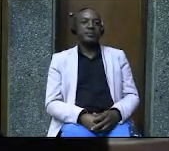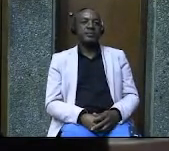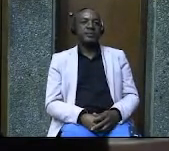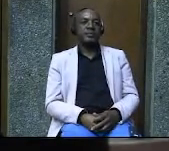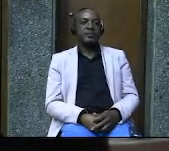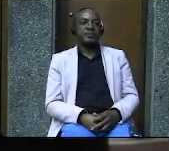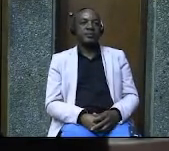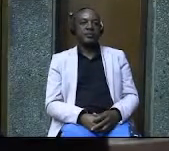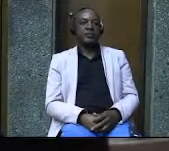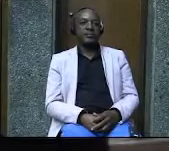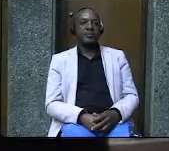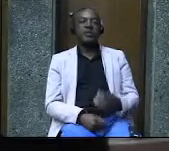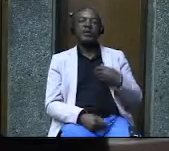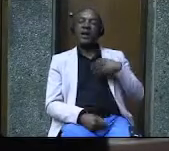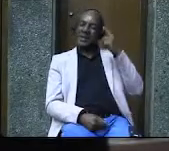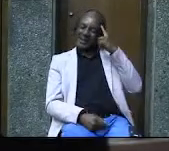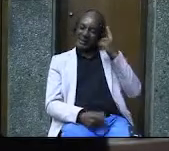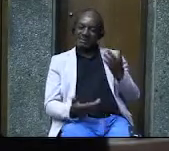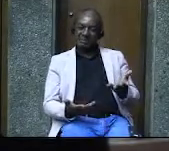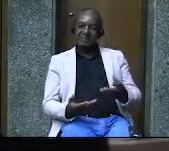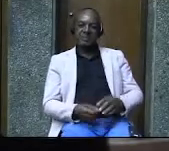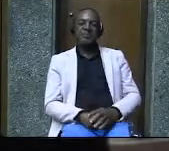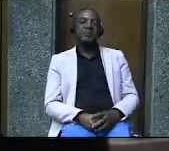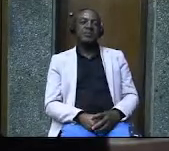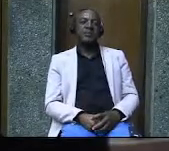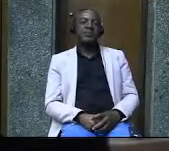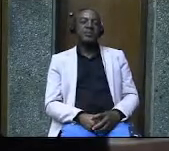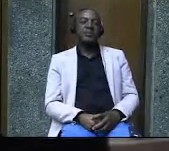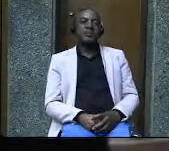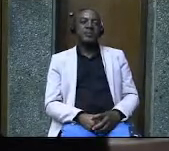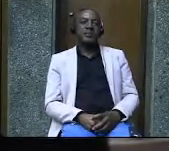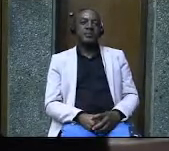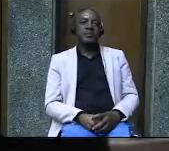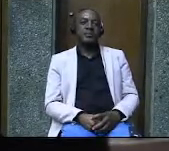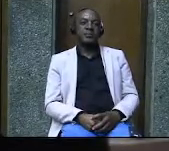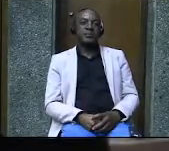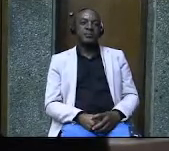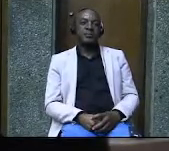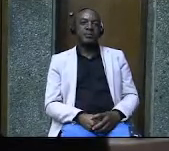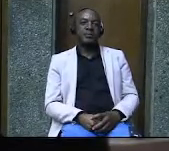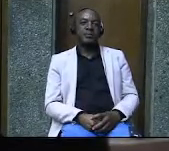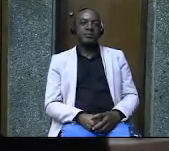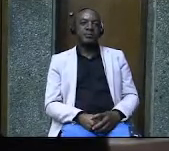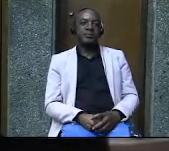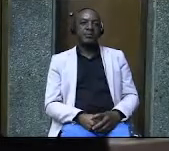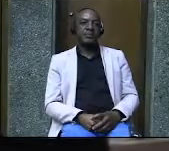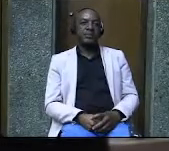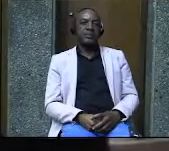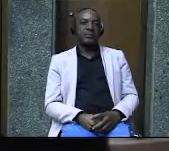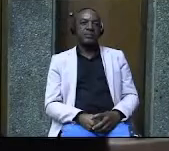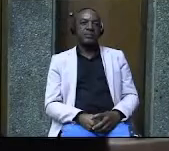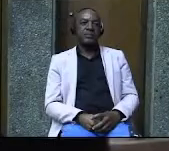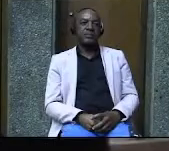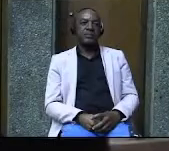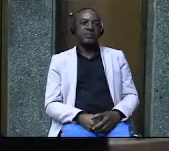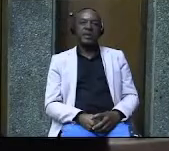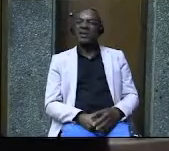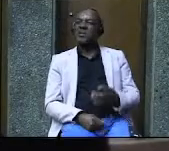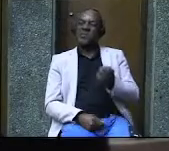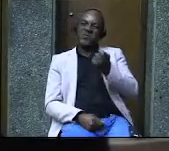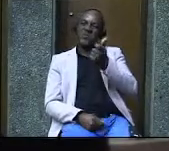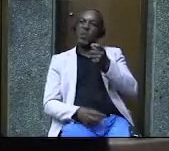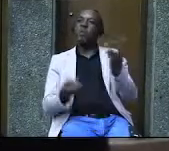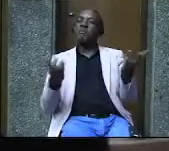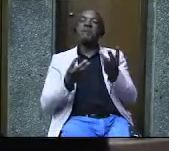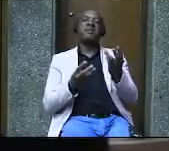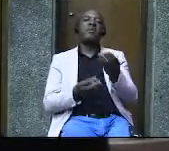was suggesting something. Obane, truly speaking, mwana na reduce mwana is just the chosen. Kibuka batu ba fiu ba lenga mwana.